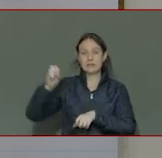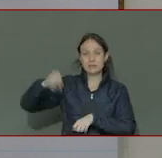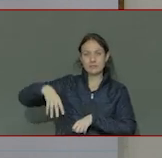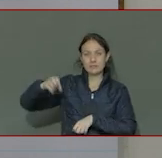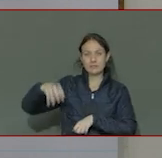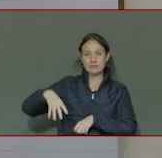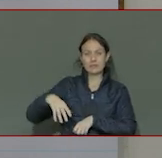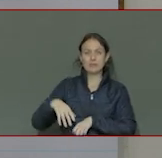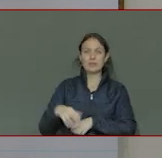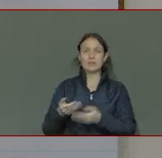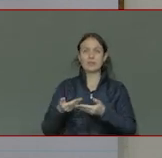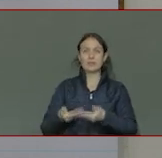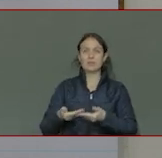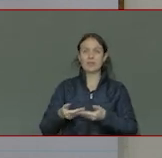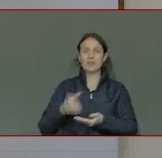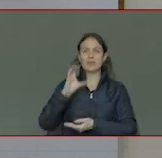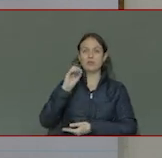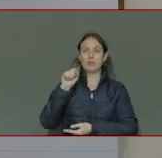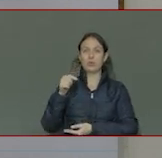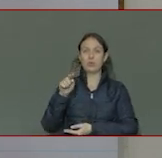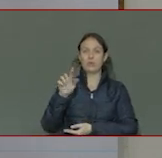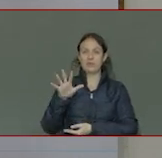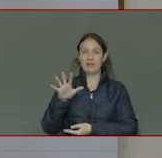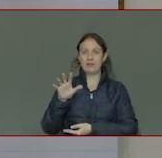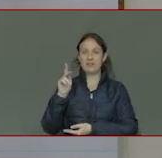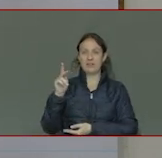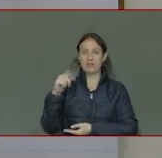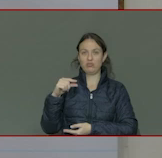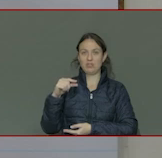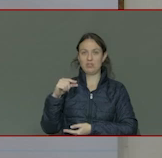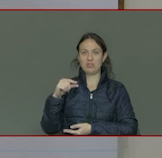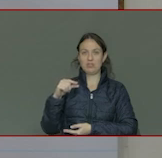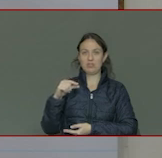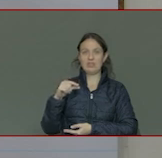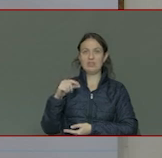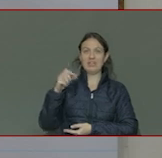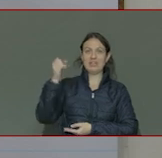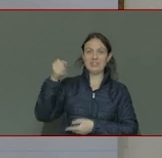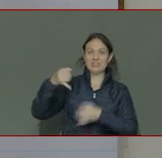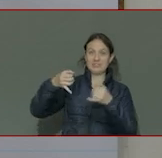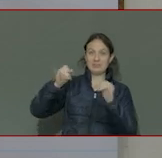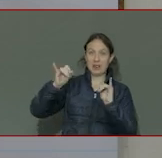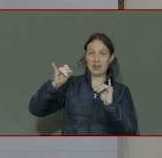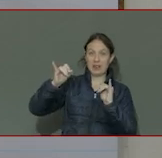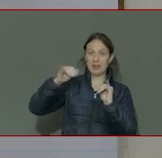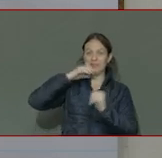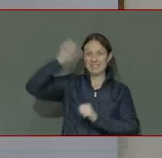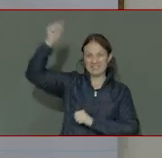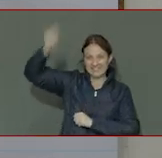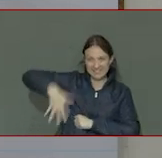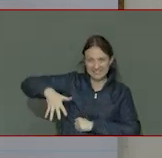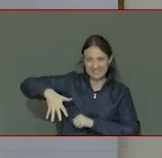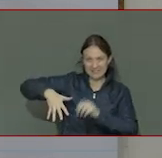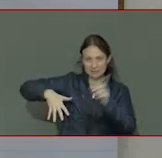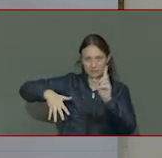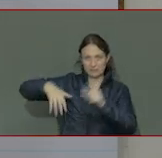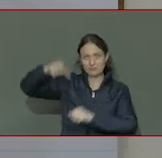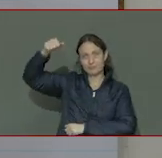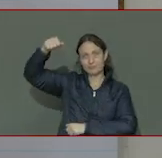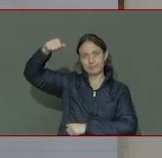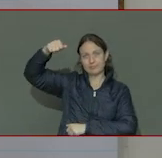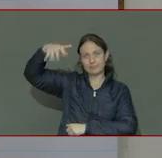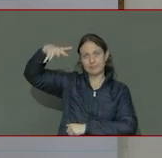mass 0.15 kilogram is dropped from rest, so that means my initial velocity is